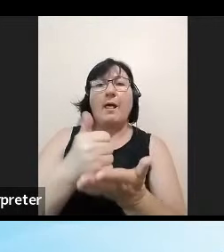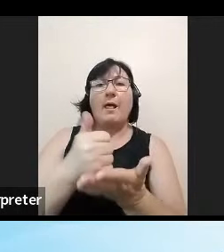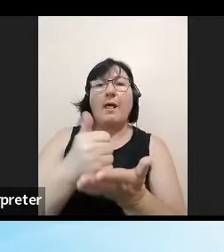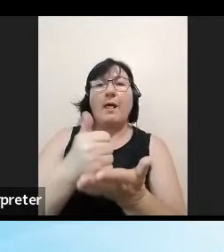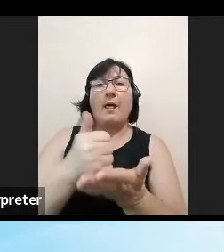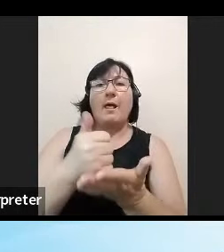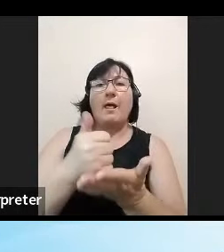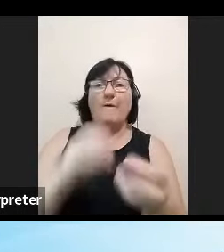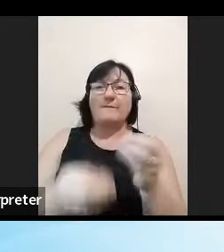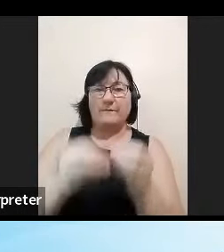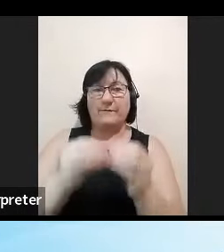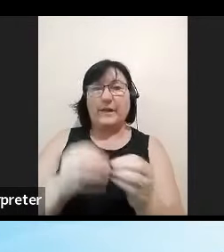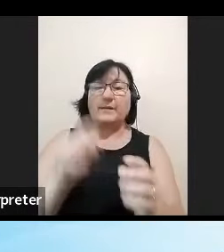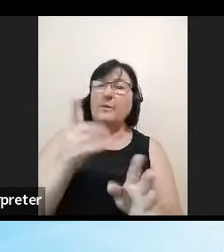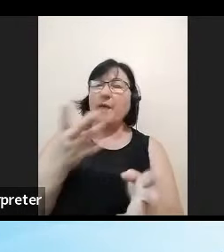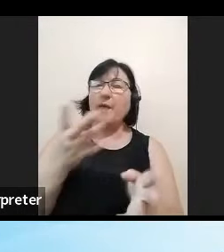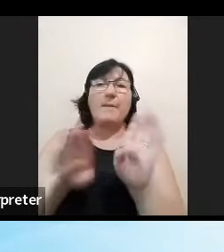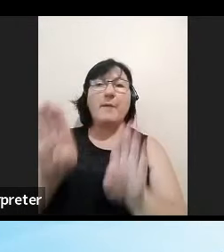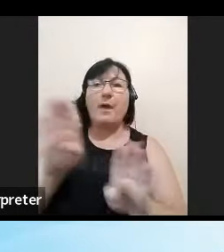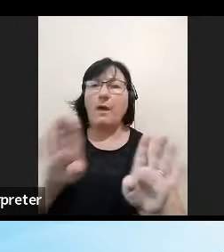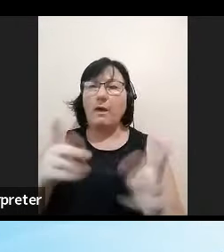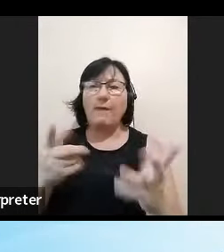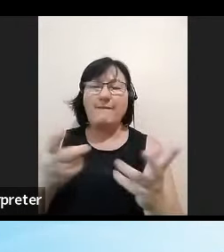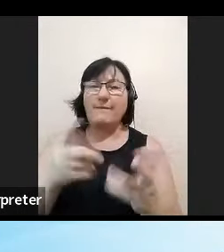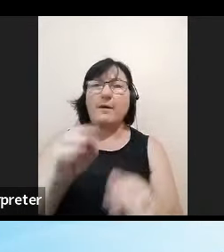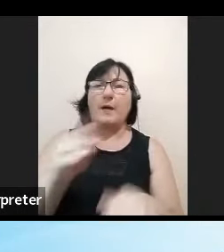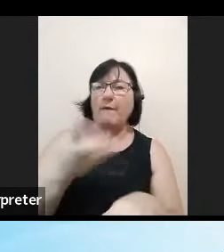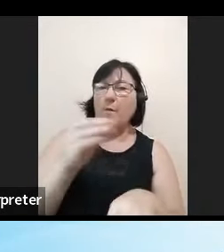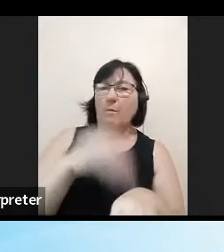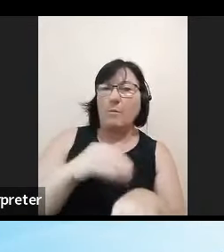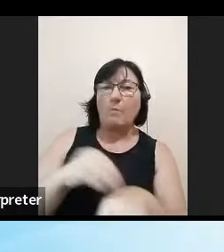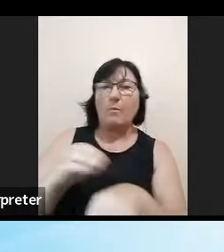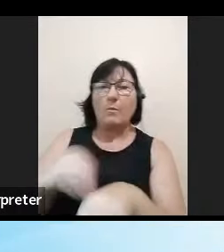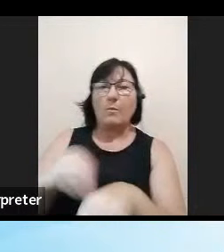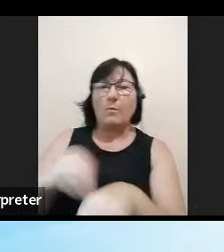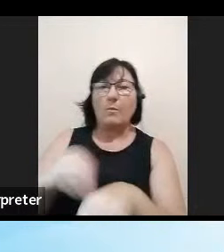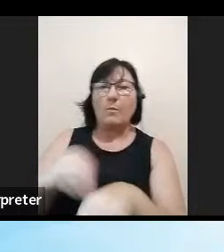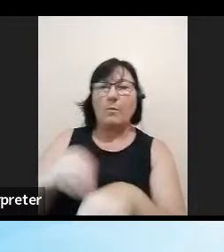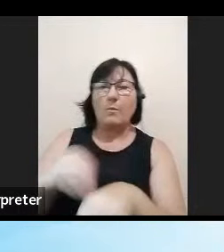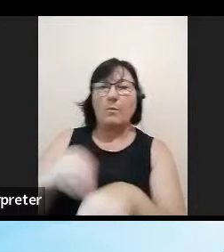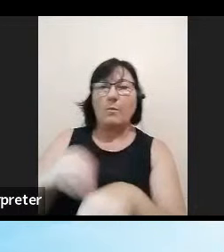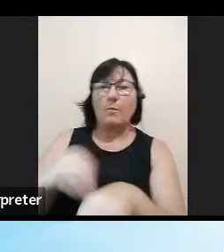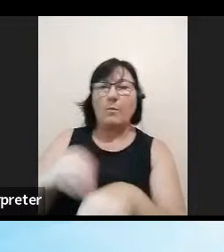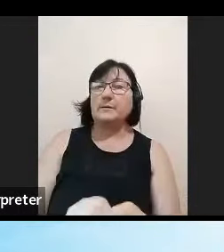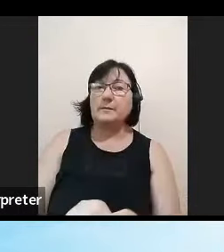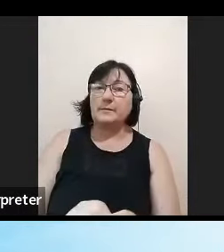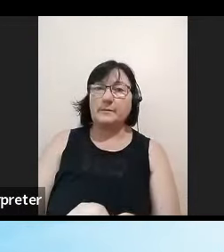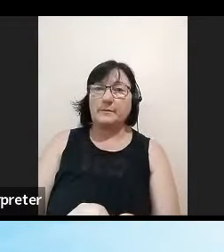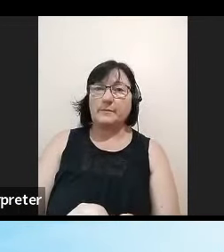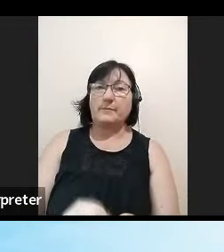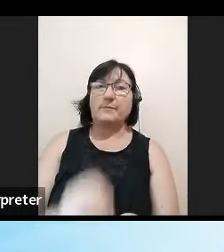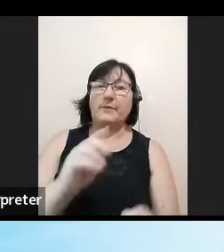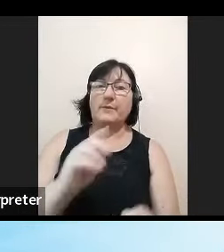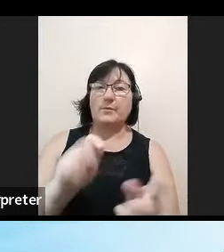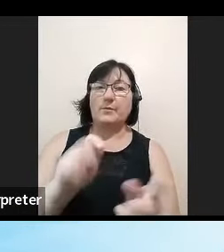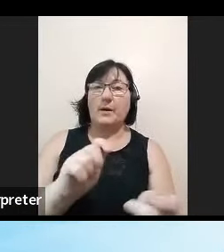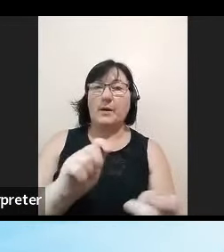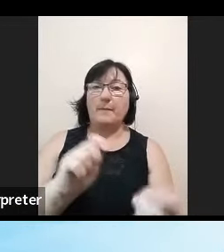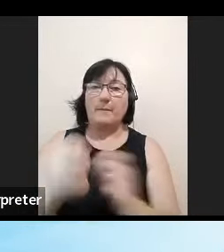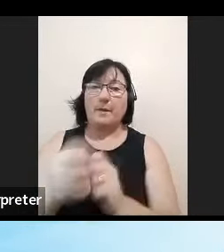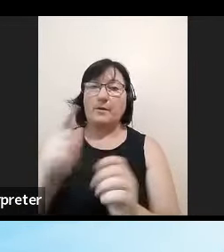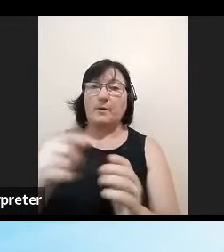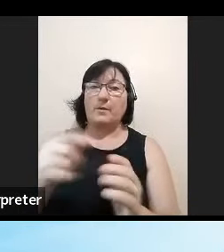required, then you will be requested to amend your processes via the vouchers of